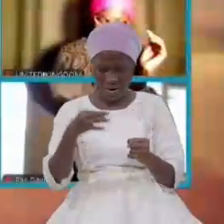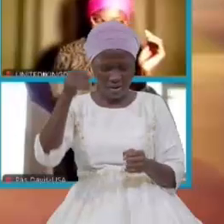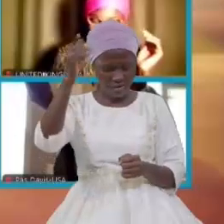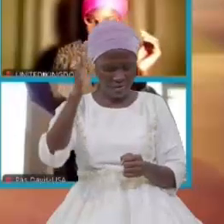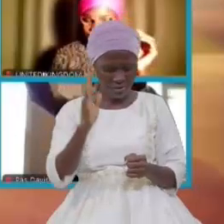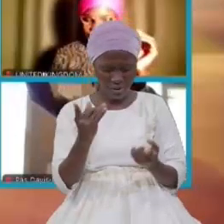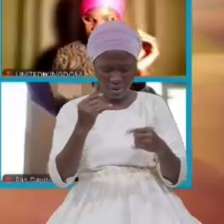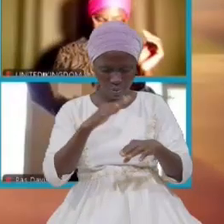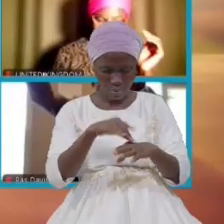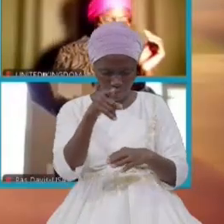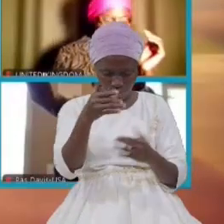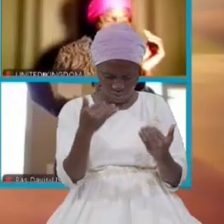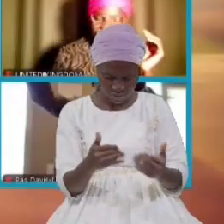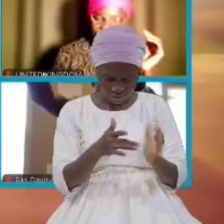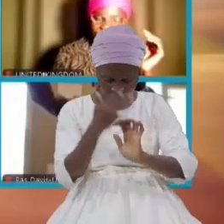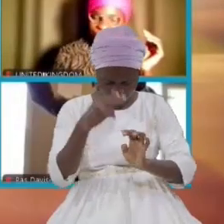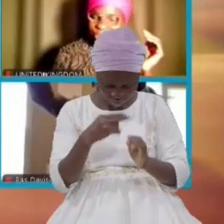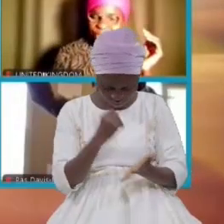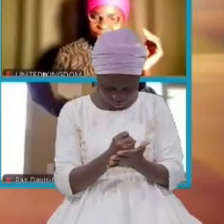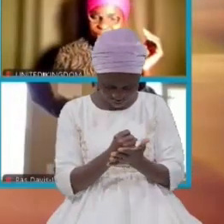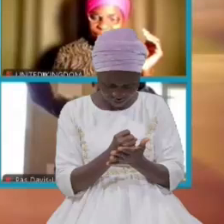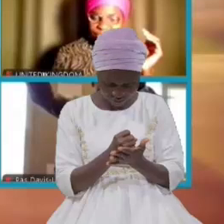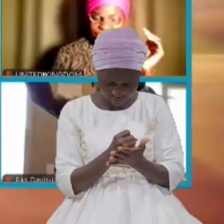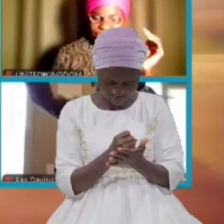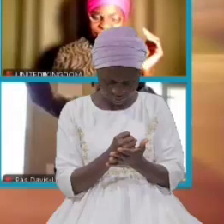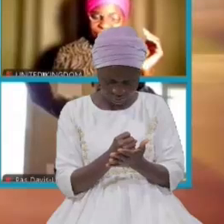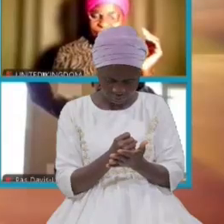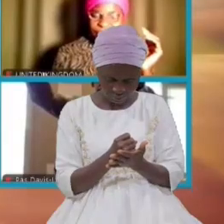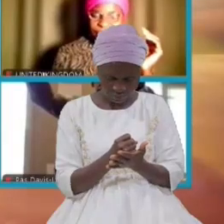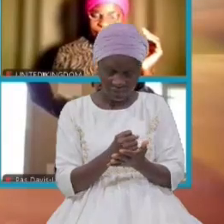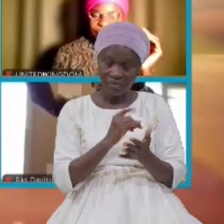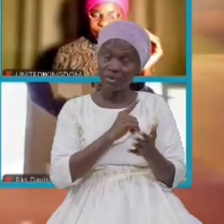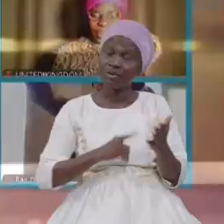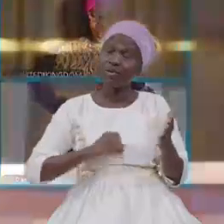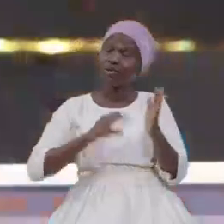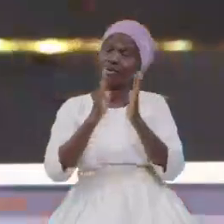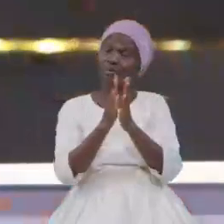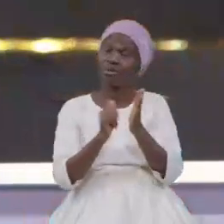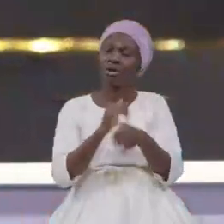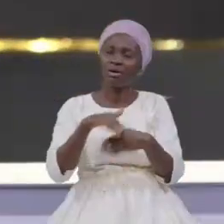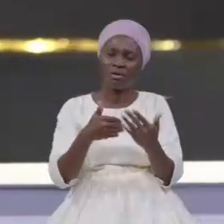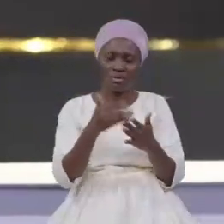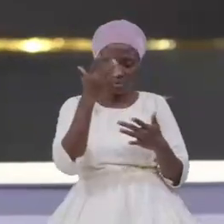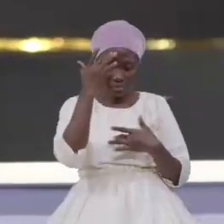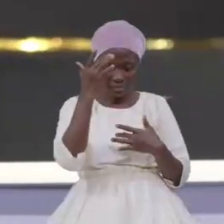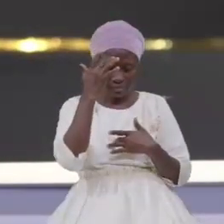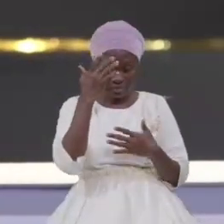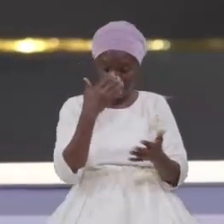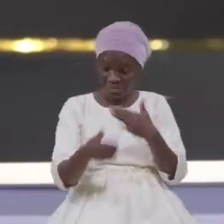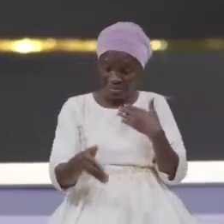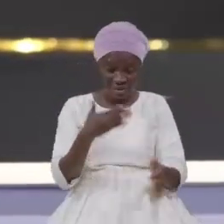upon you right now in Jesus' name. Lord, I pray all sicknesses of whatever